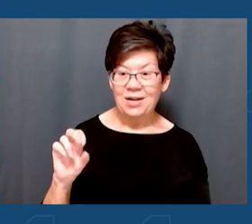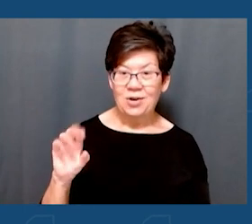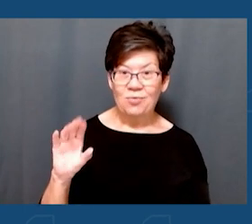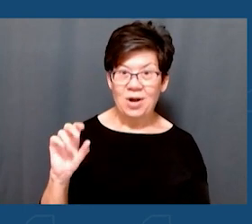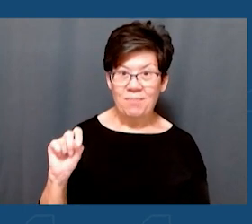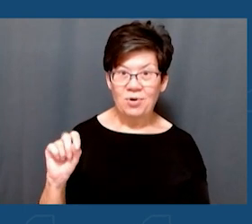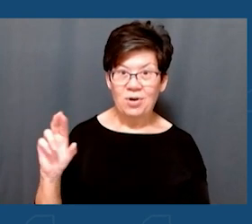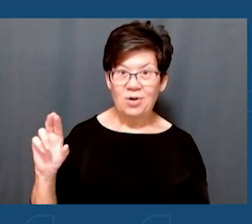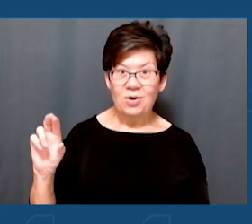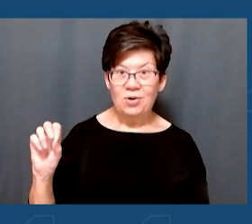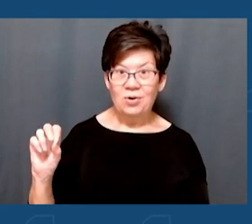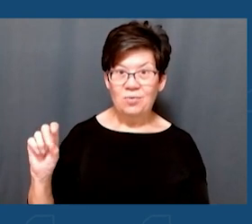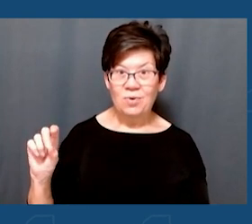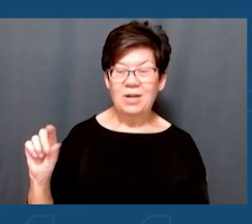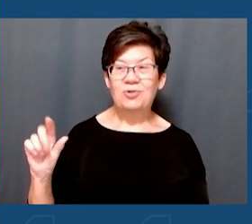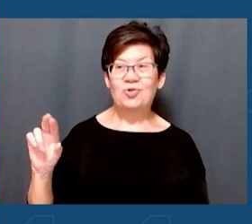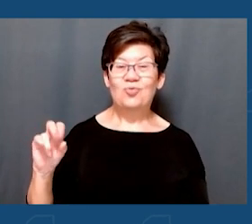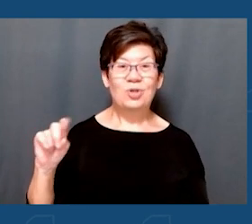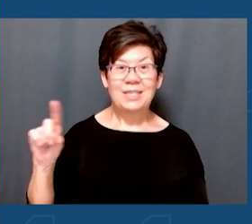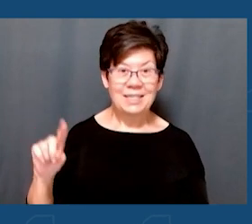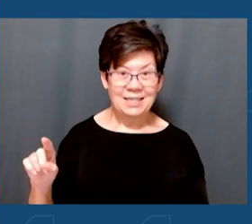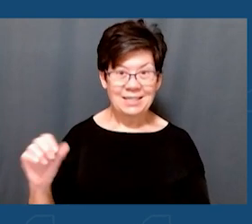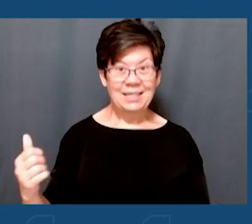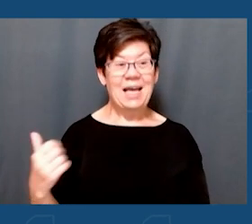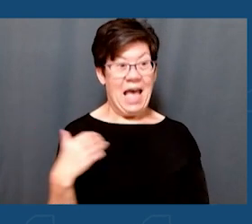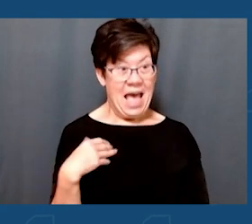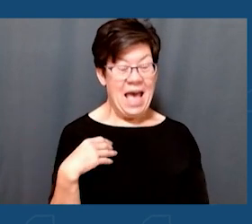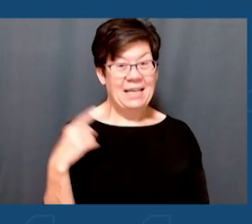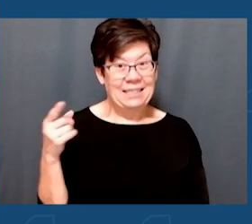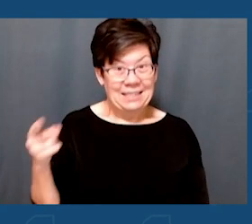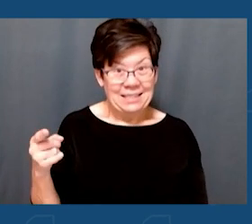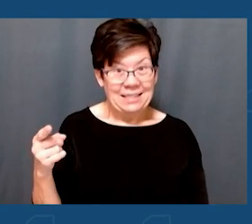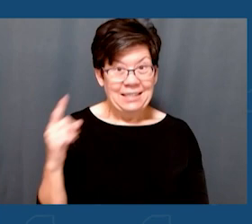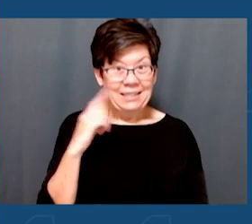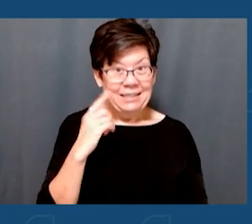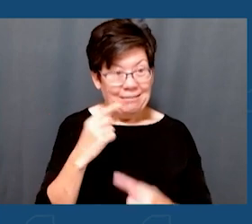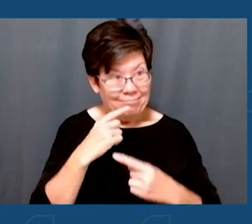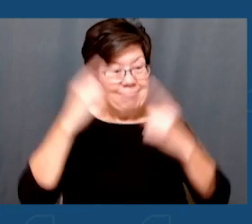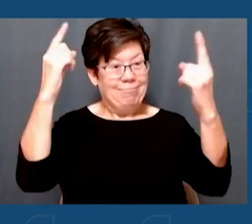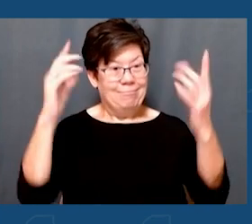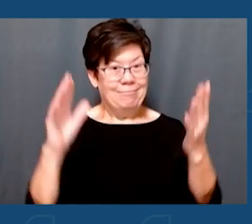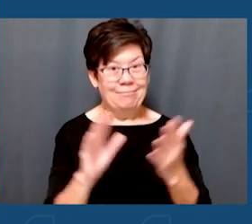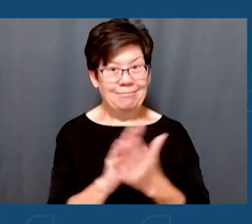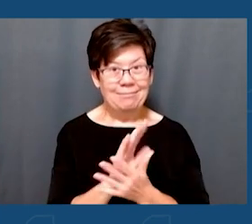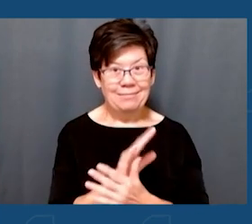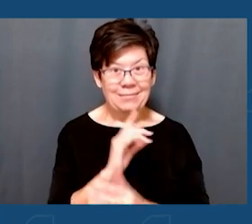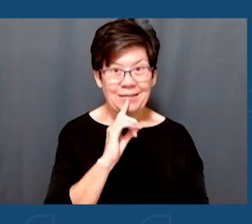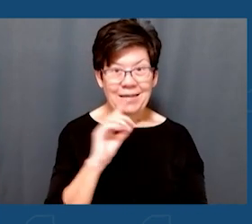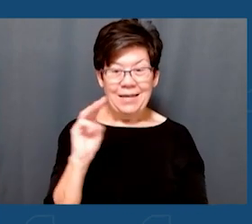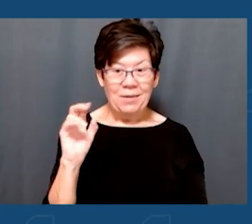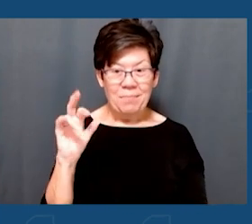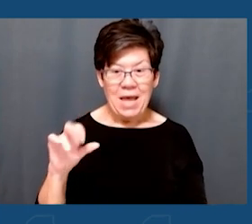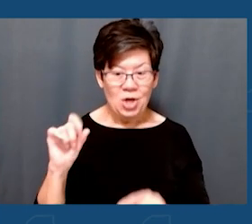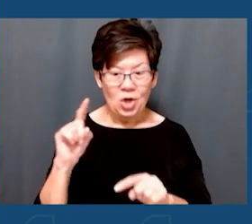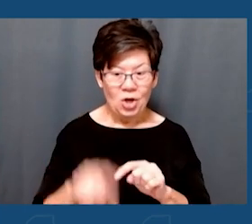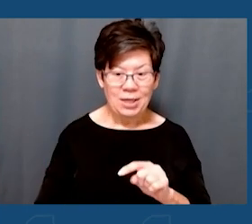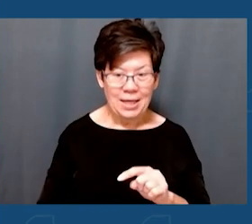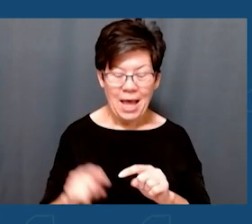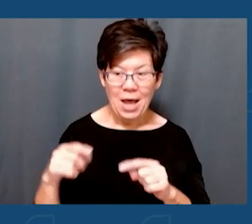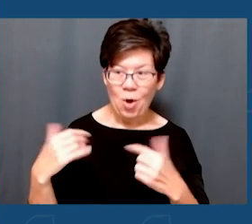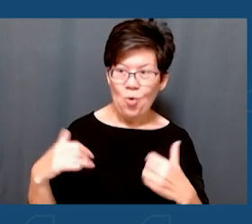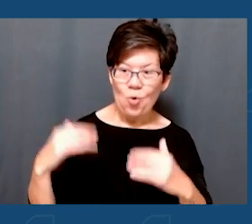has a proclamation, and the mayor cannot upstage the Secretary of State.